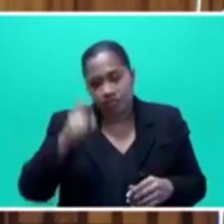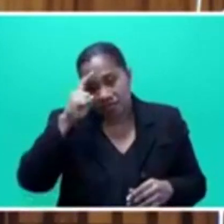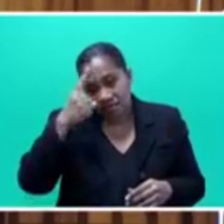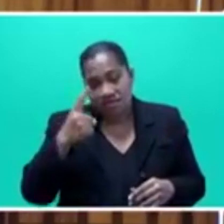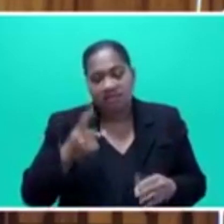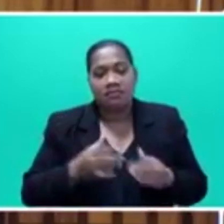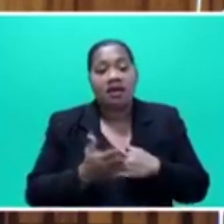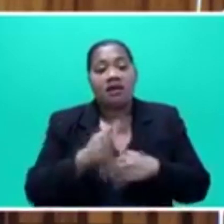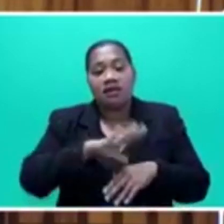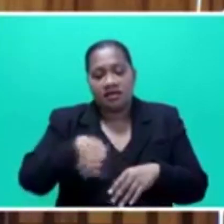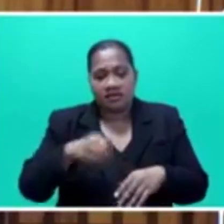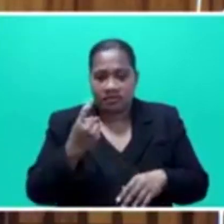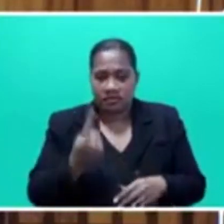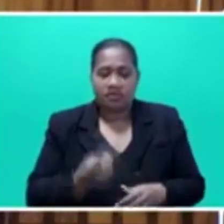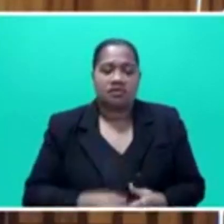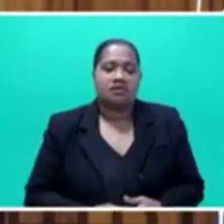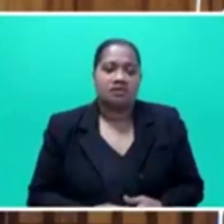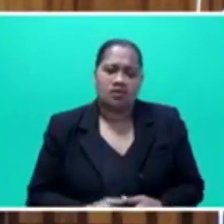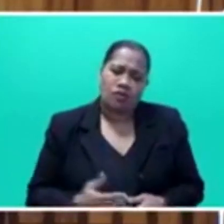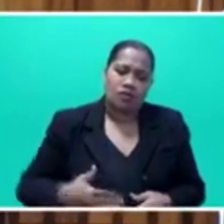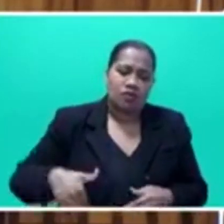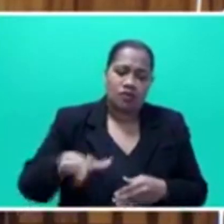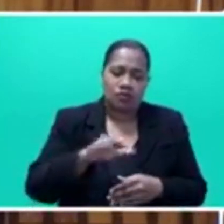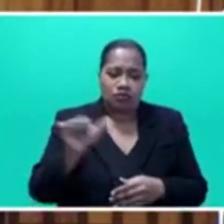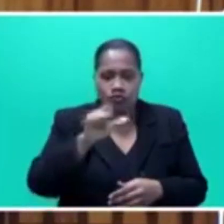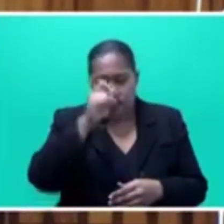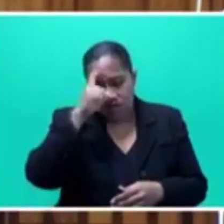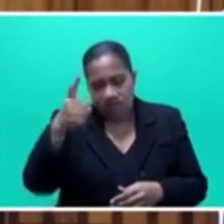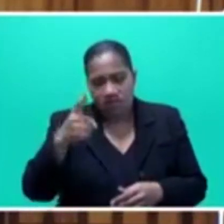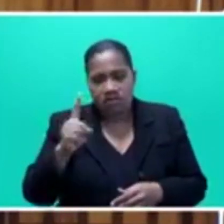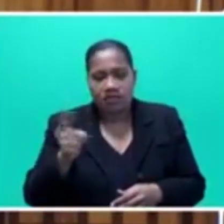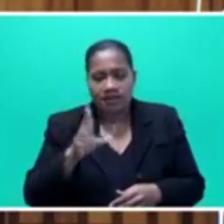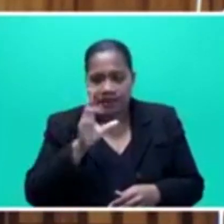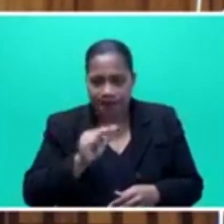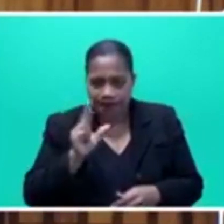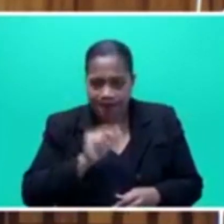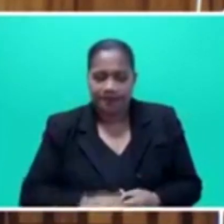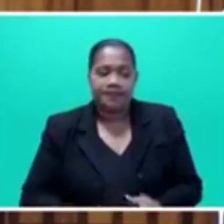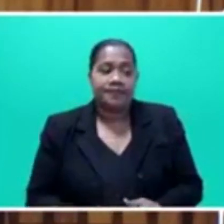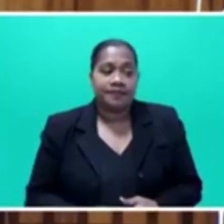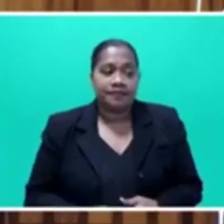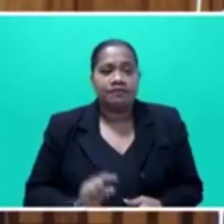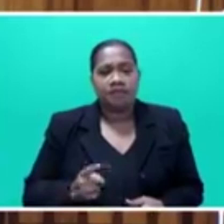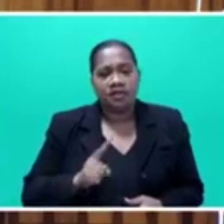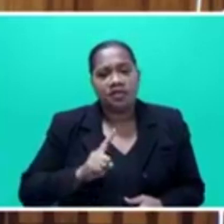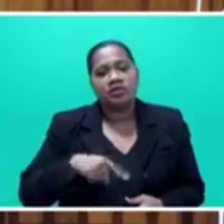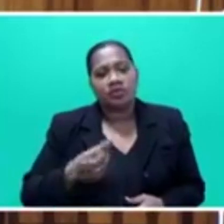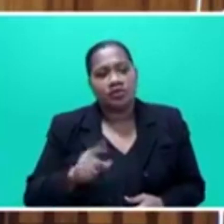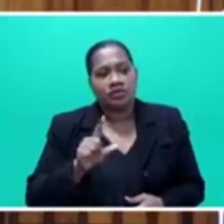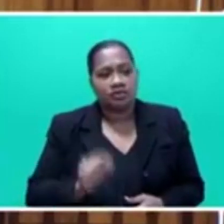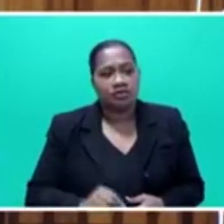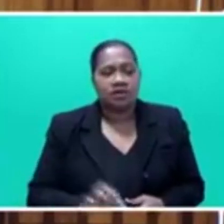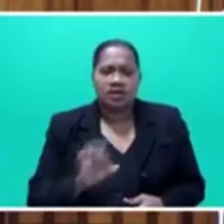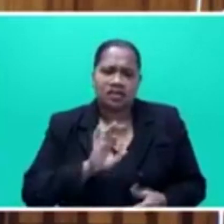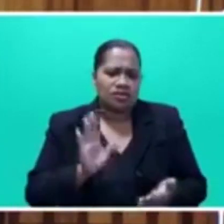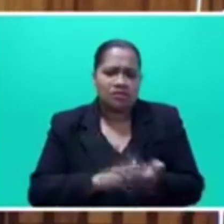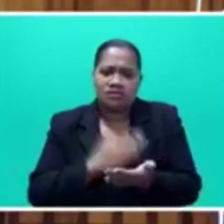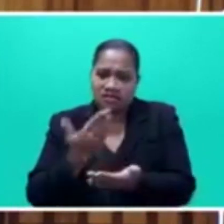everybody. Should be understood by everybody. It continuously they do that, without even translating, Mr. Speaker,